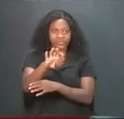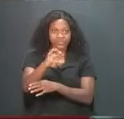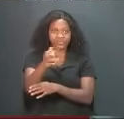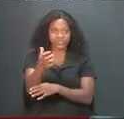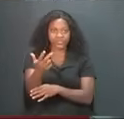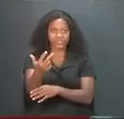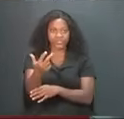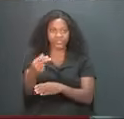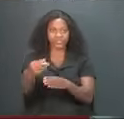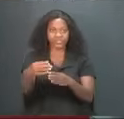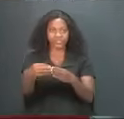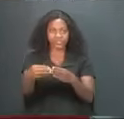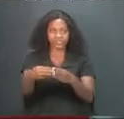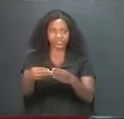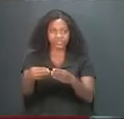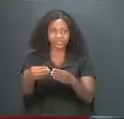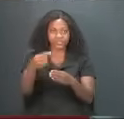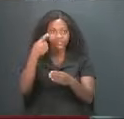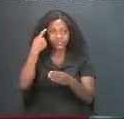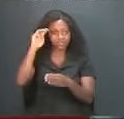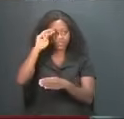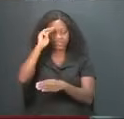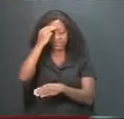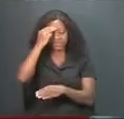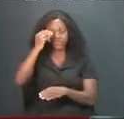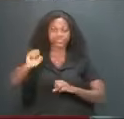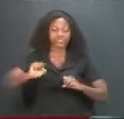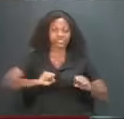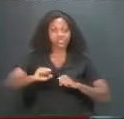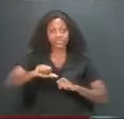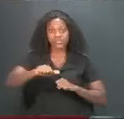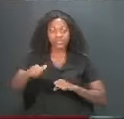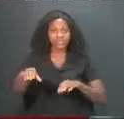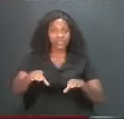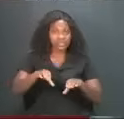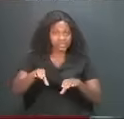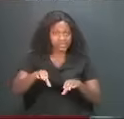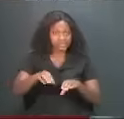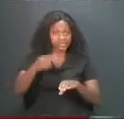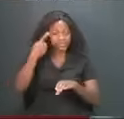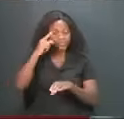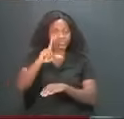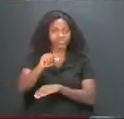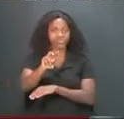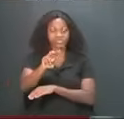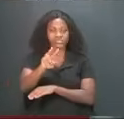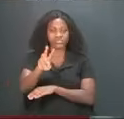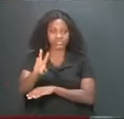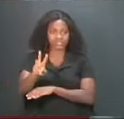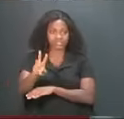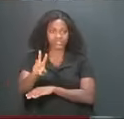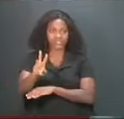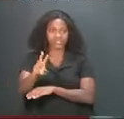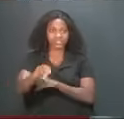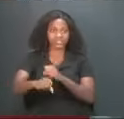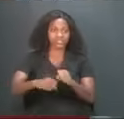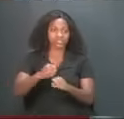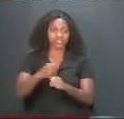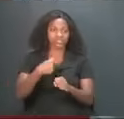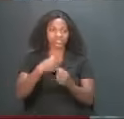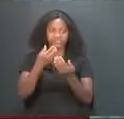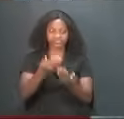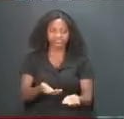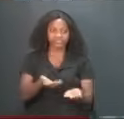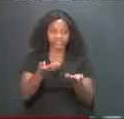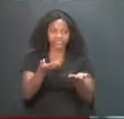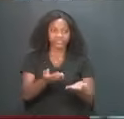580,424,413 Ghana cedis for the Ministry of Sports and Recreation for the 2026 fiscal year. I so moved, Mr.